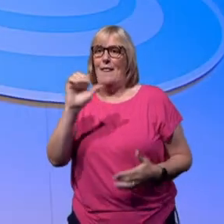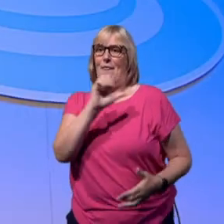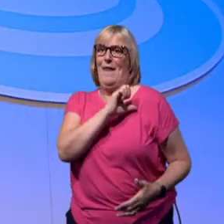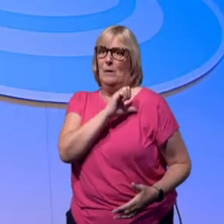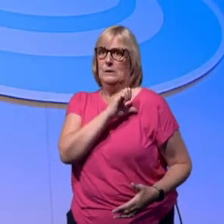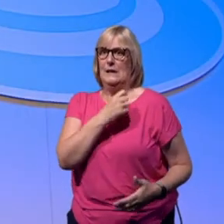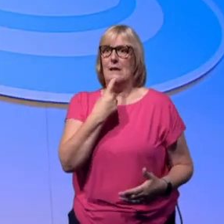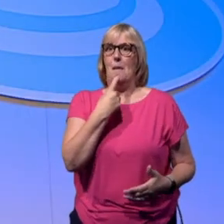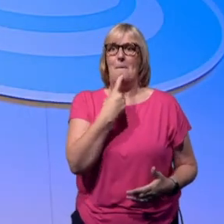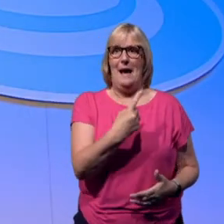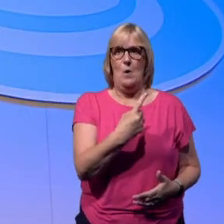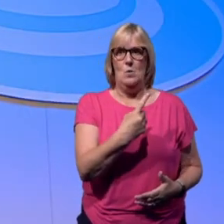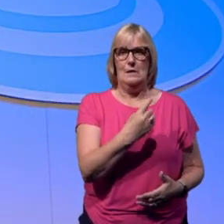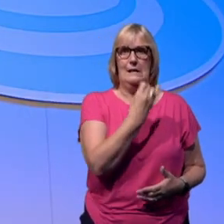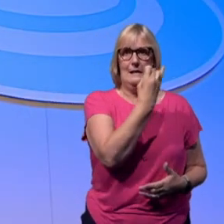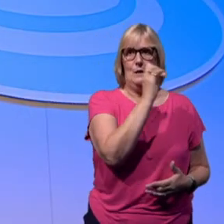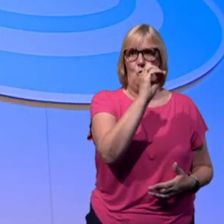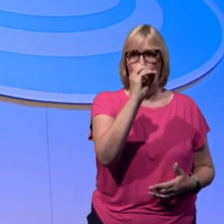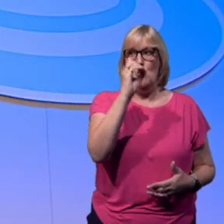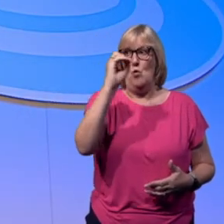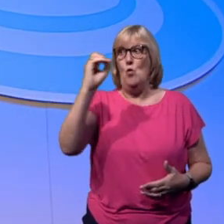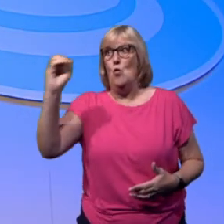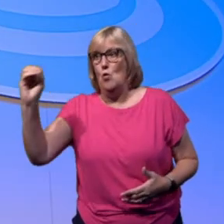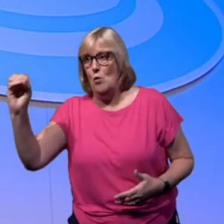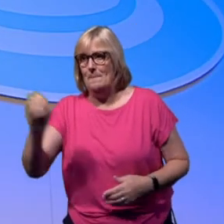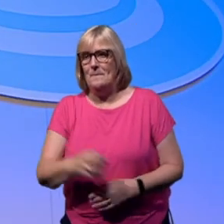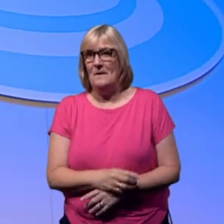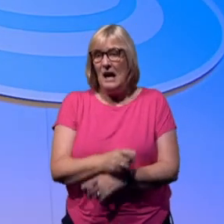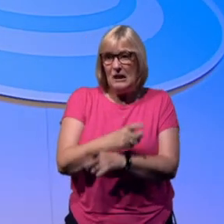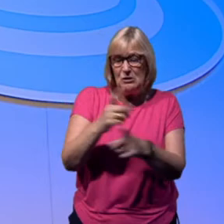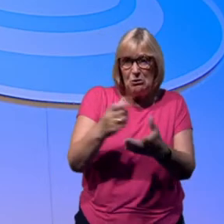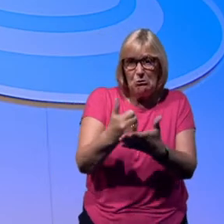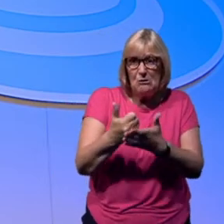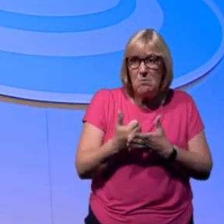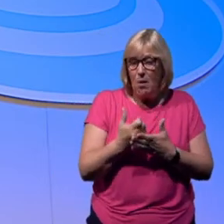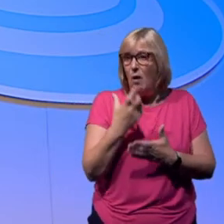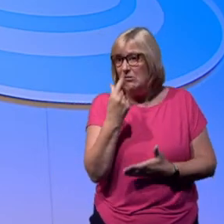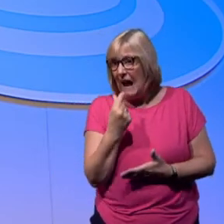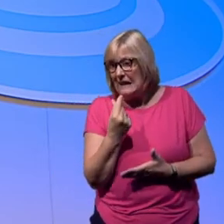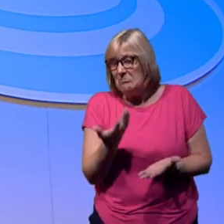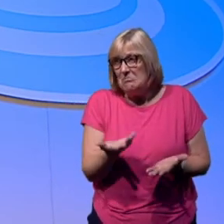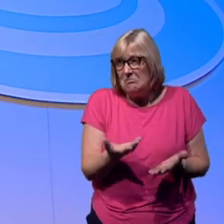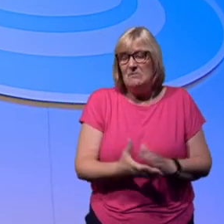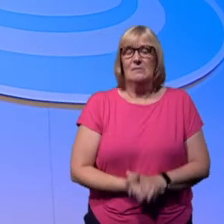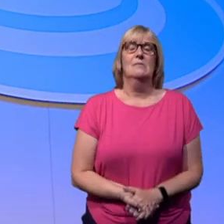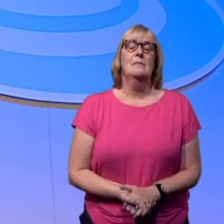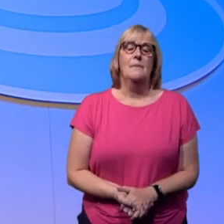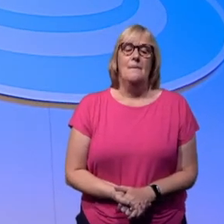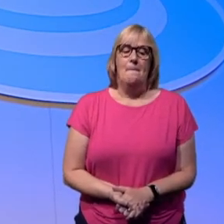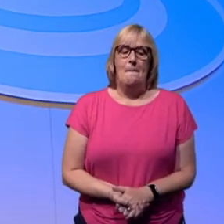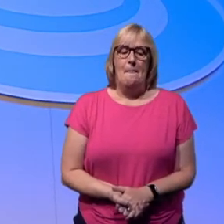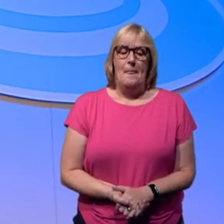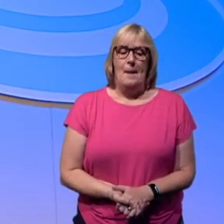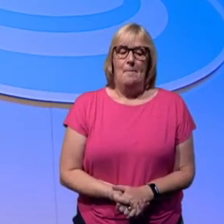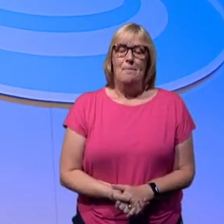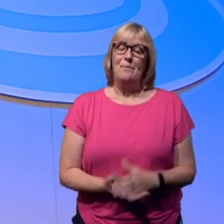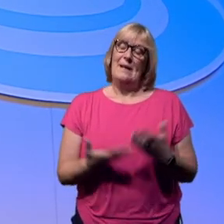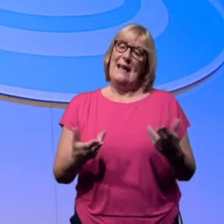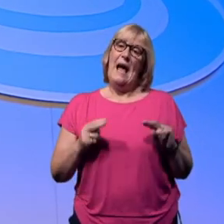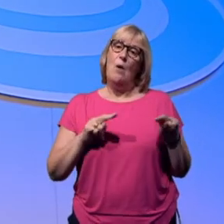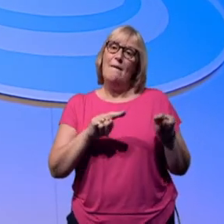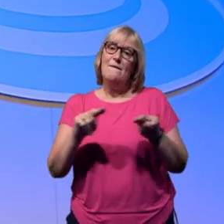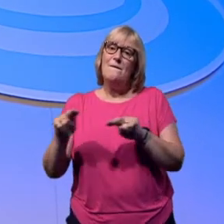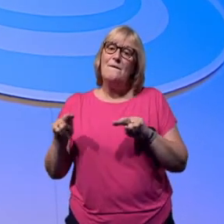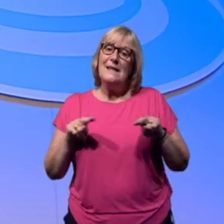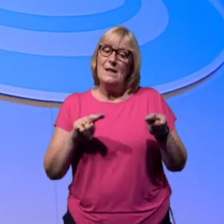to prayerfully consider whether that's something you could help support. We have a little video now